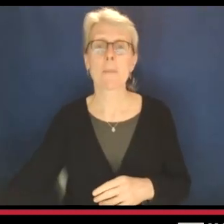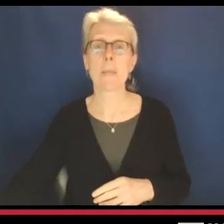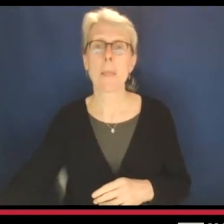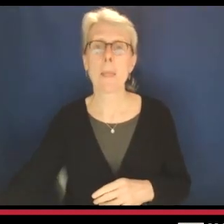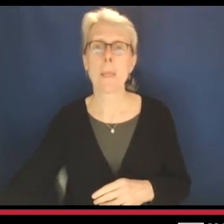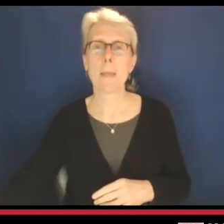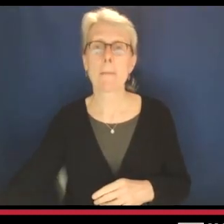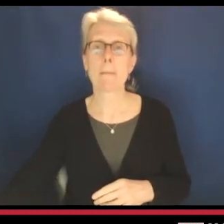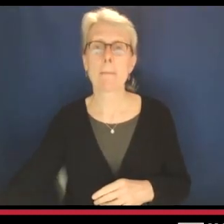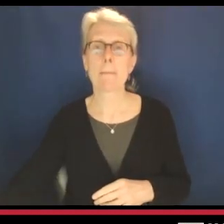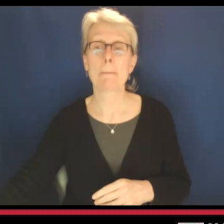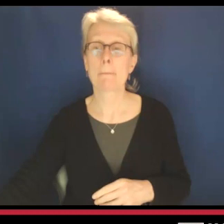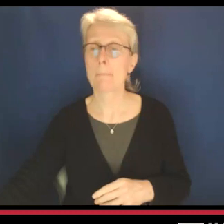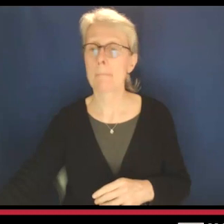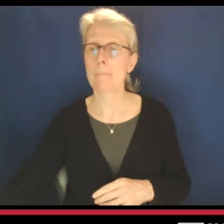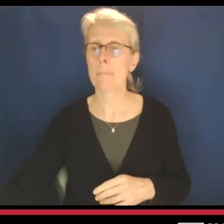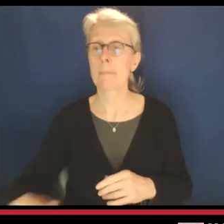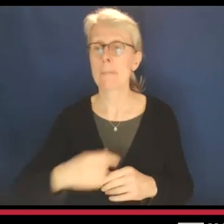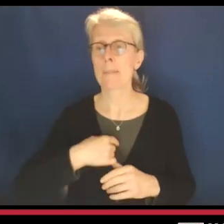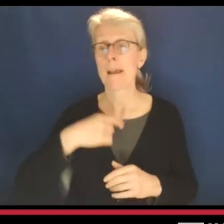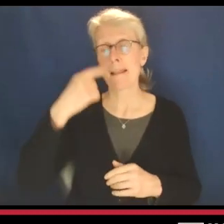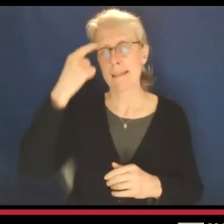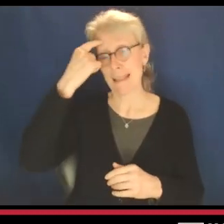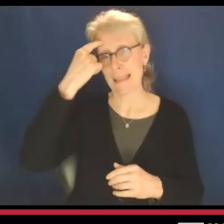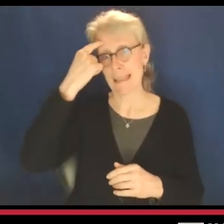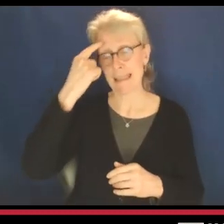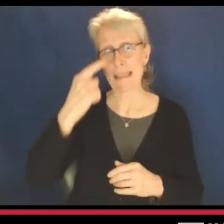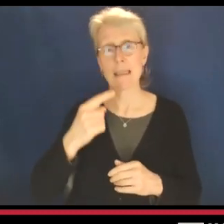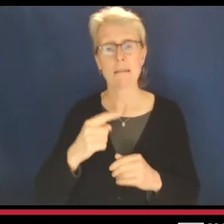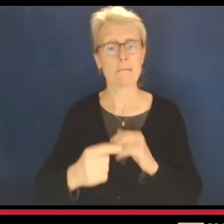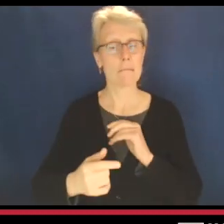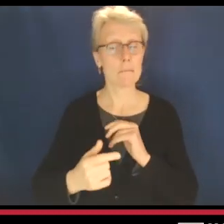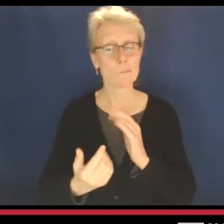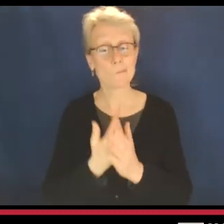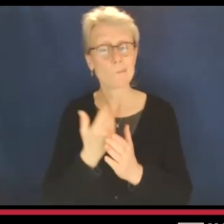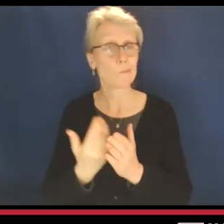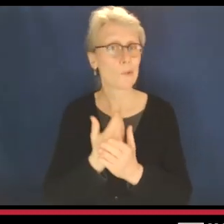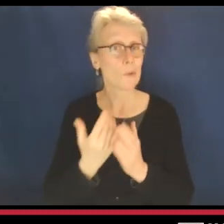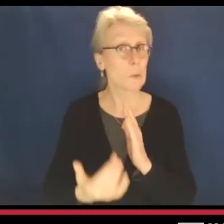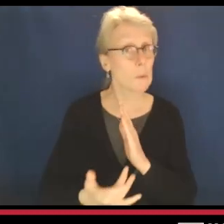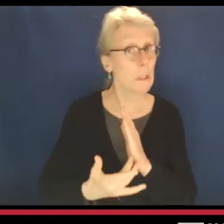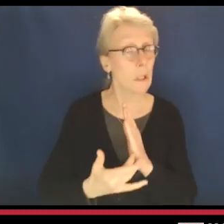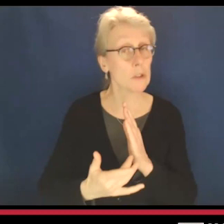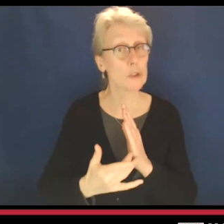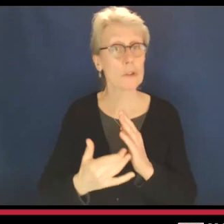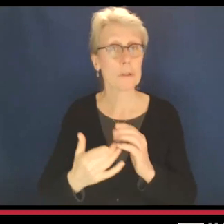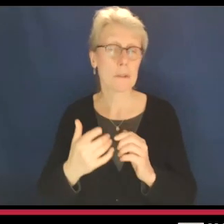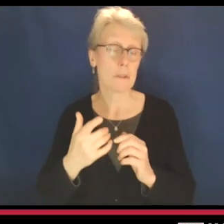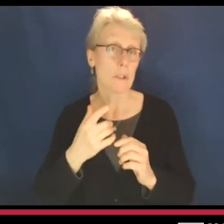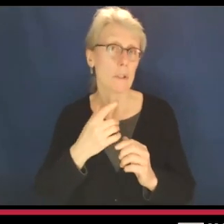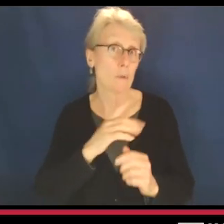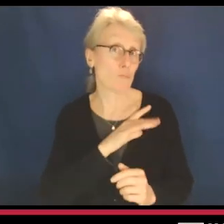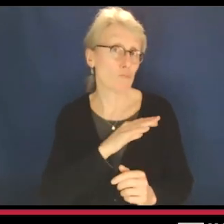side. But I think what the promising new technologies that I can speak to are for developing countermeasures. So